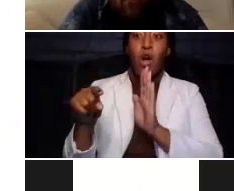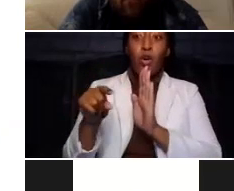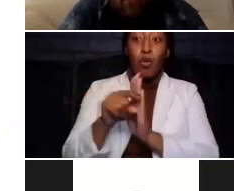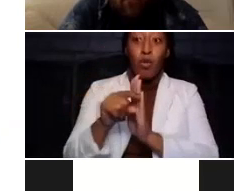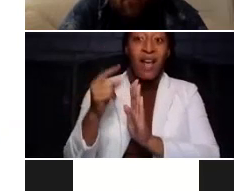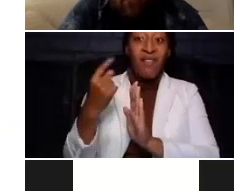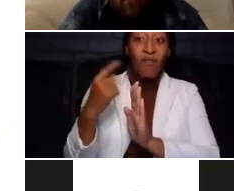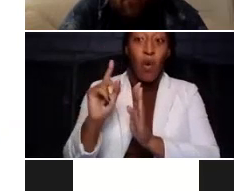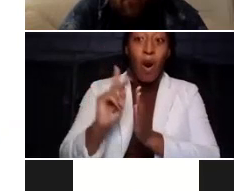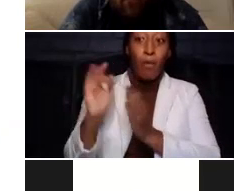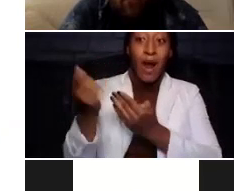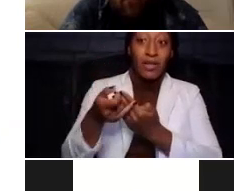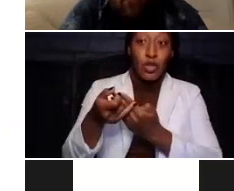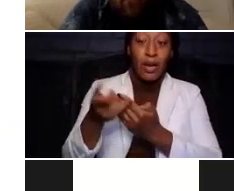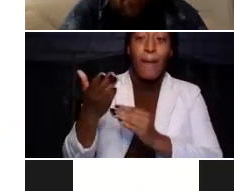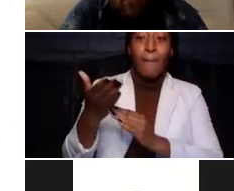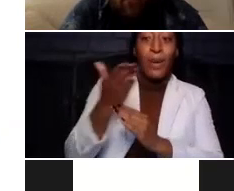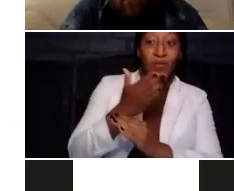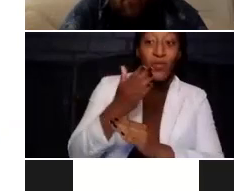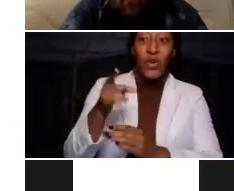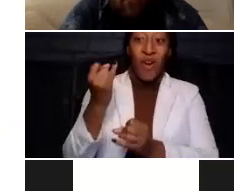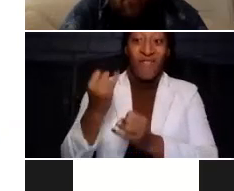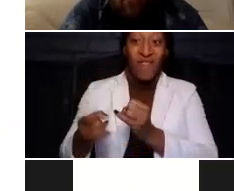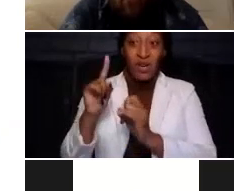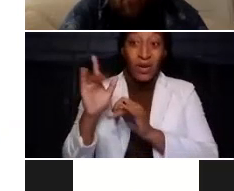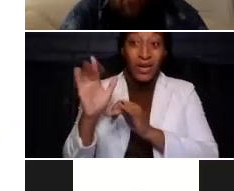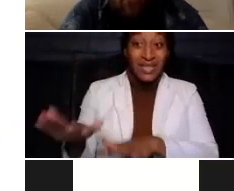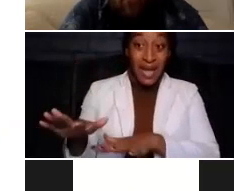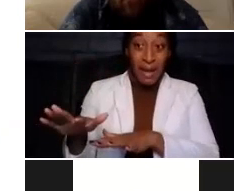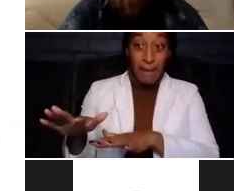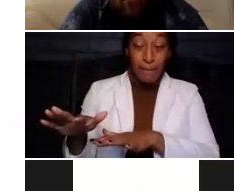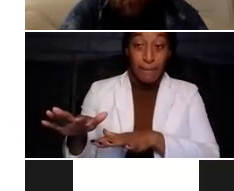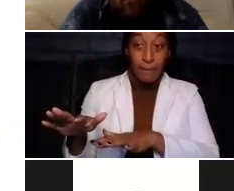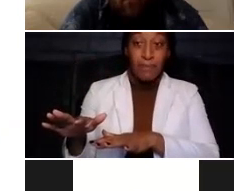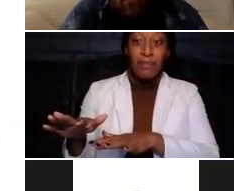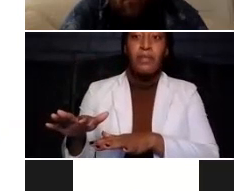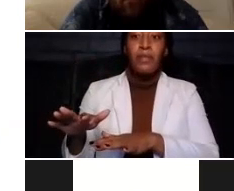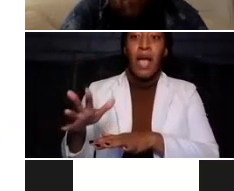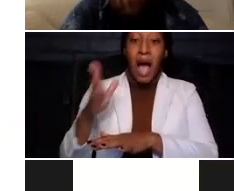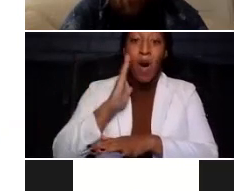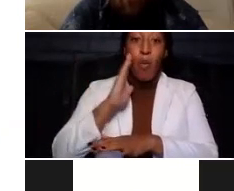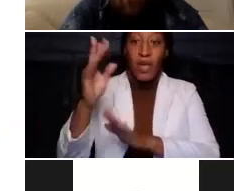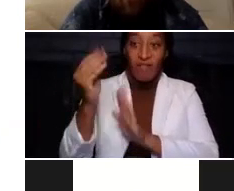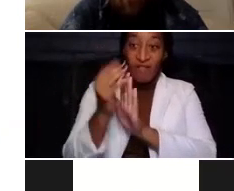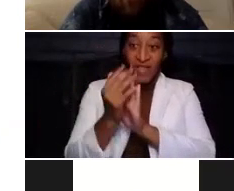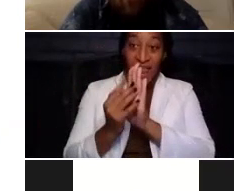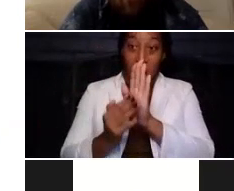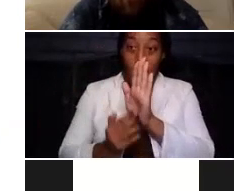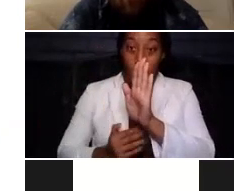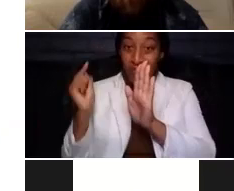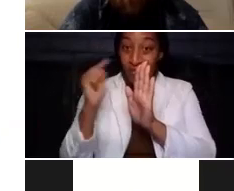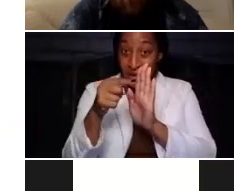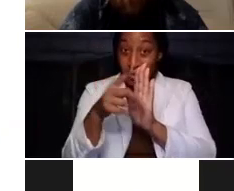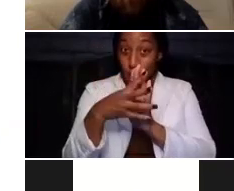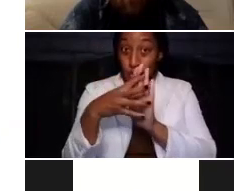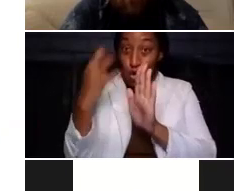So I'll do a rubric for you explaining whatever points you got or whatever points you missed, okay? So the project